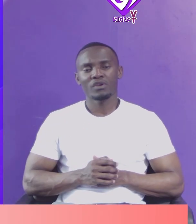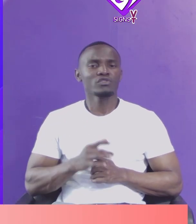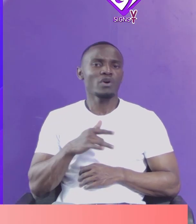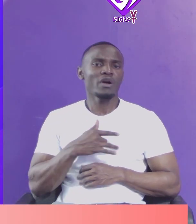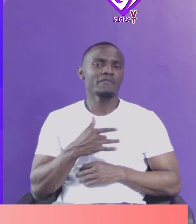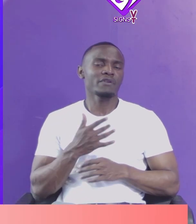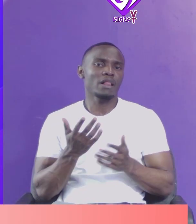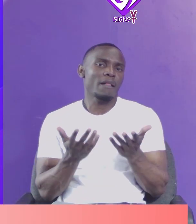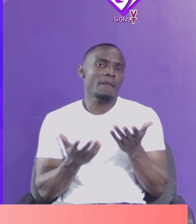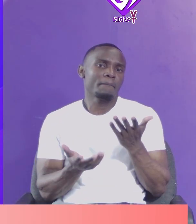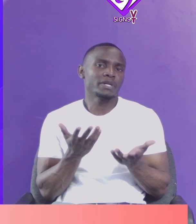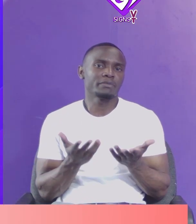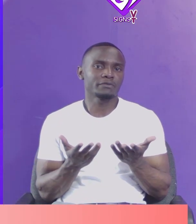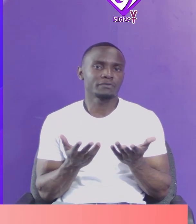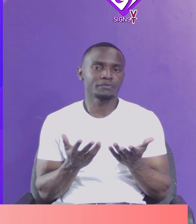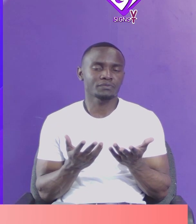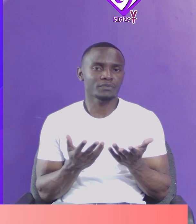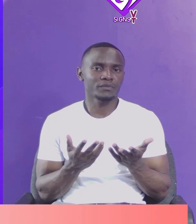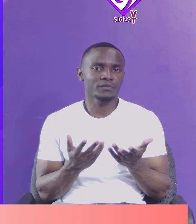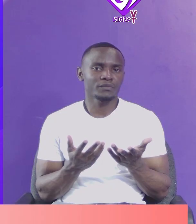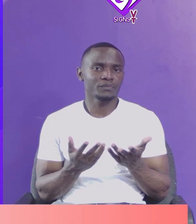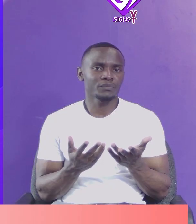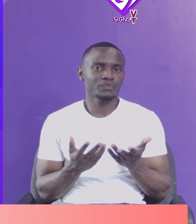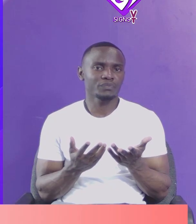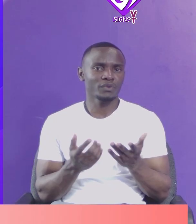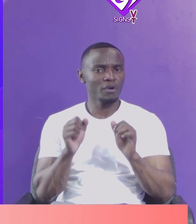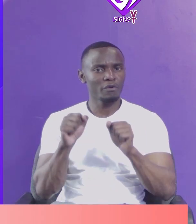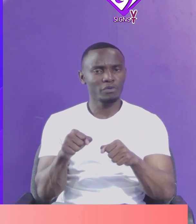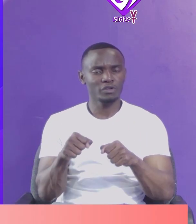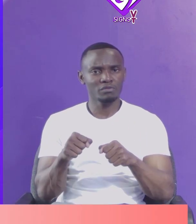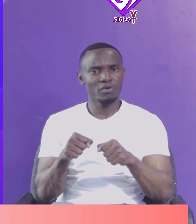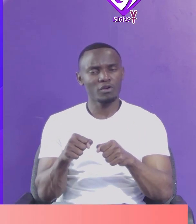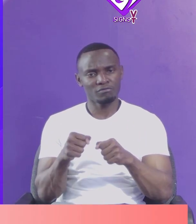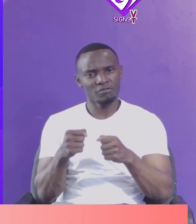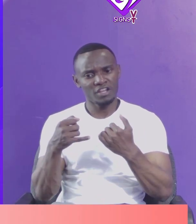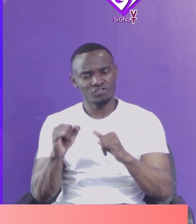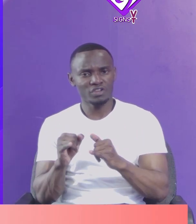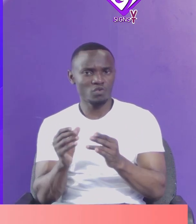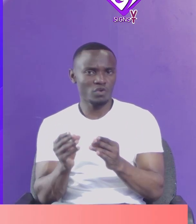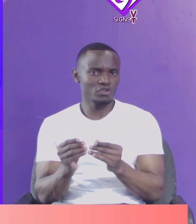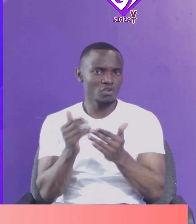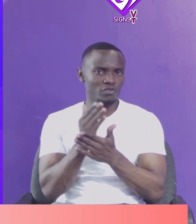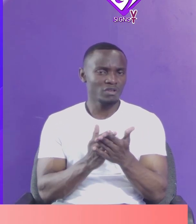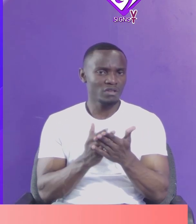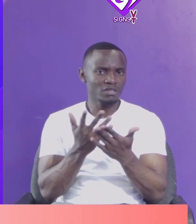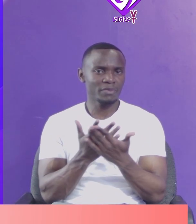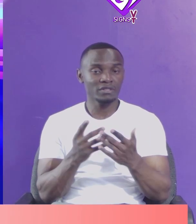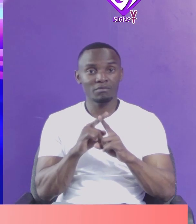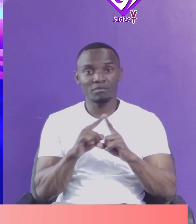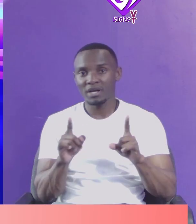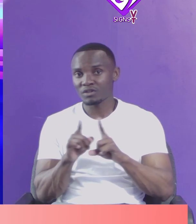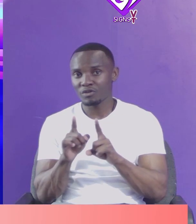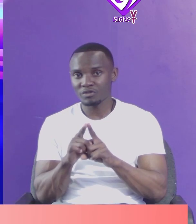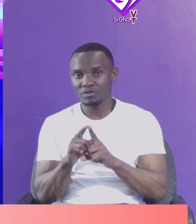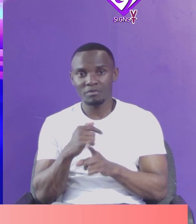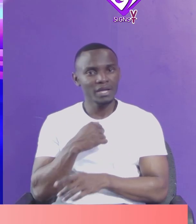maybe I also feel like it could just take a few matches to try and see, like, figure some things out. But I'm also